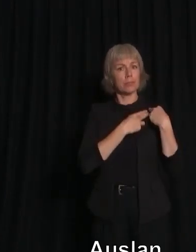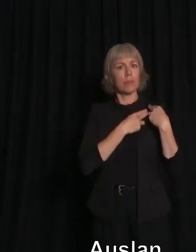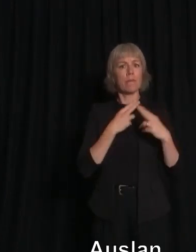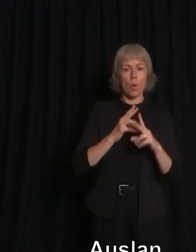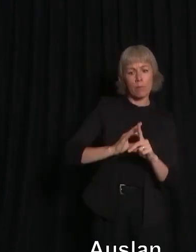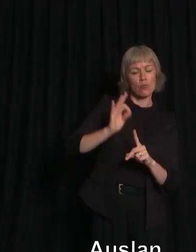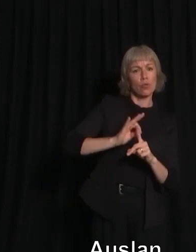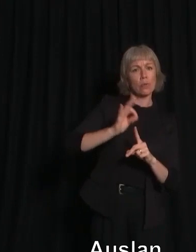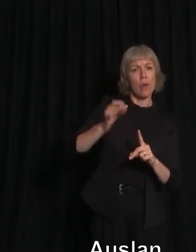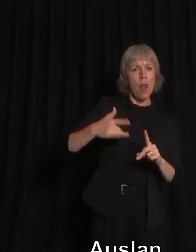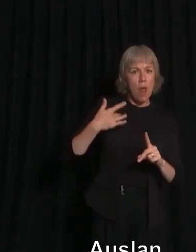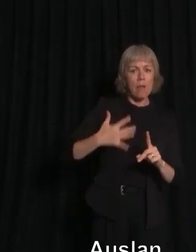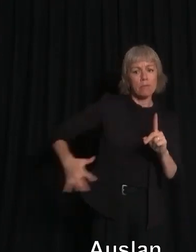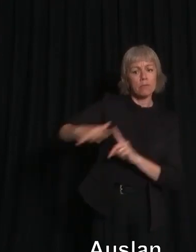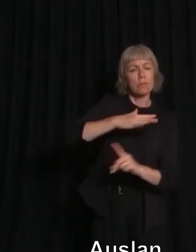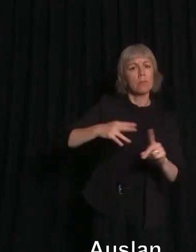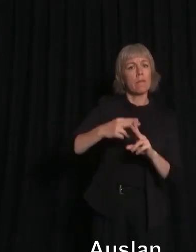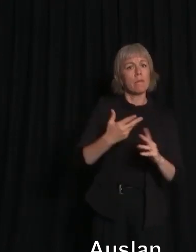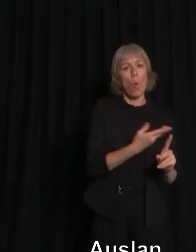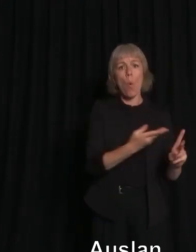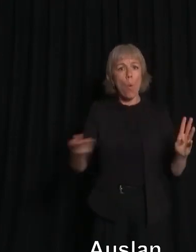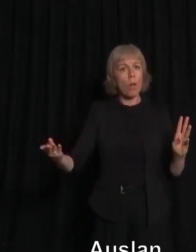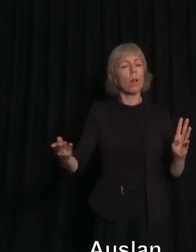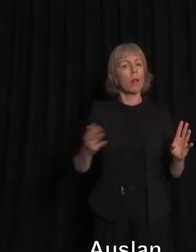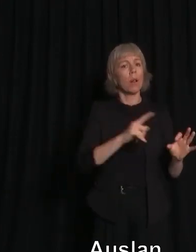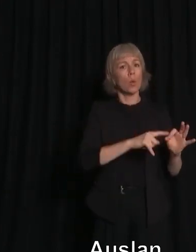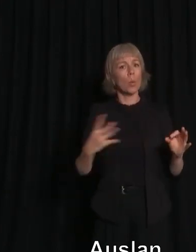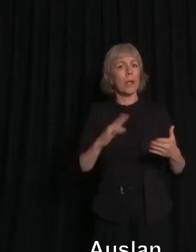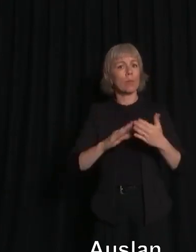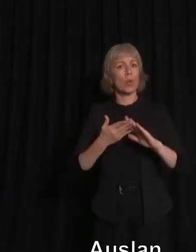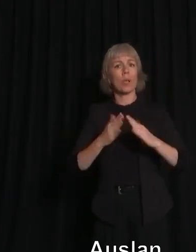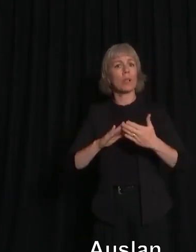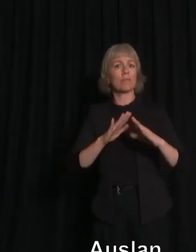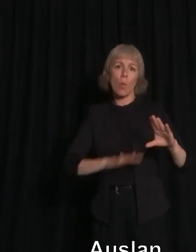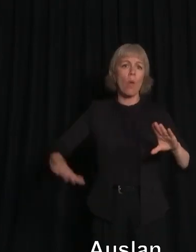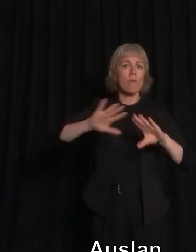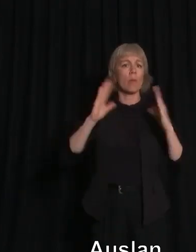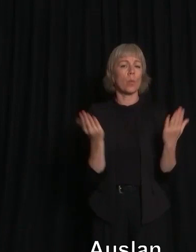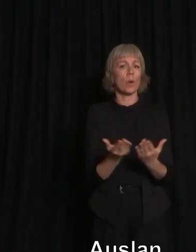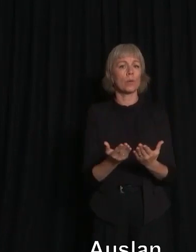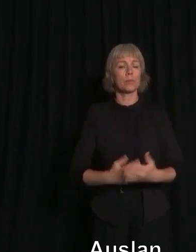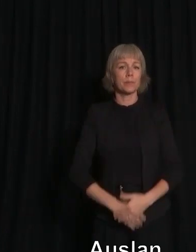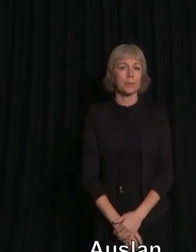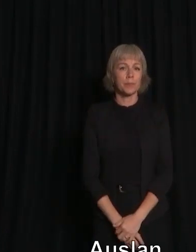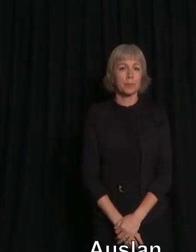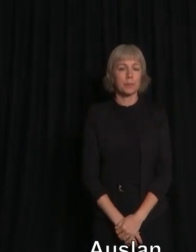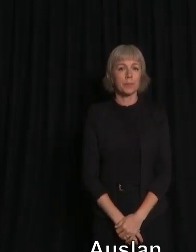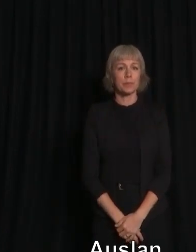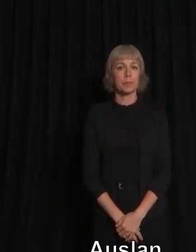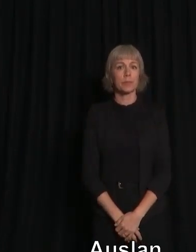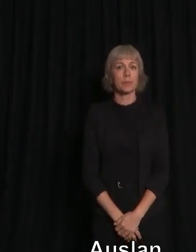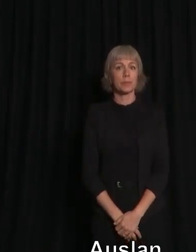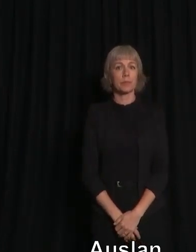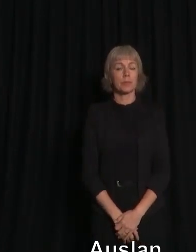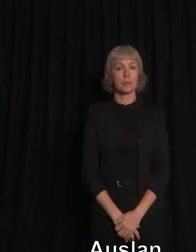improving the conditions for all of these communities across the world. Los representantes especiales no es el privilegio